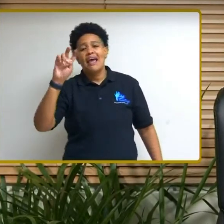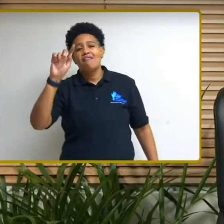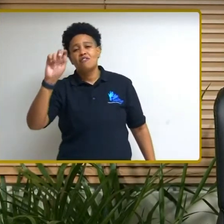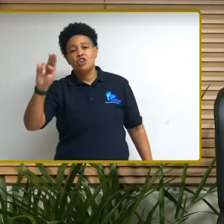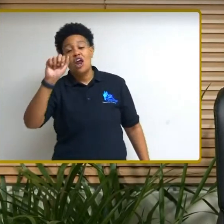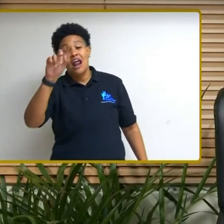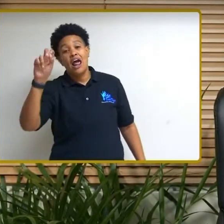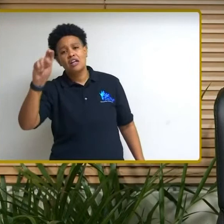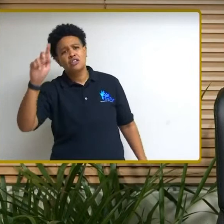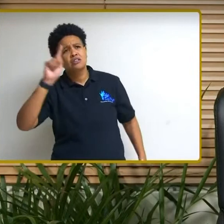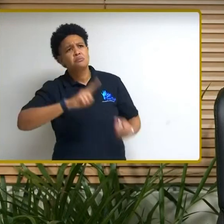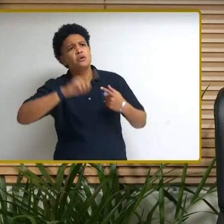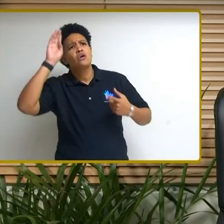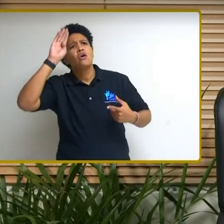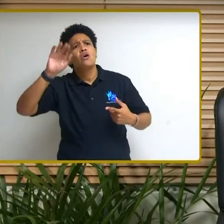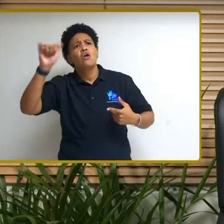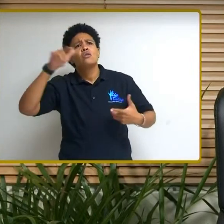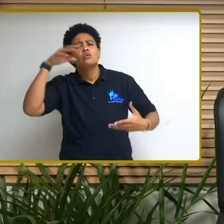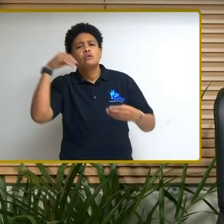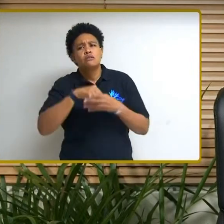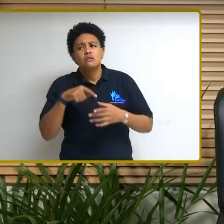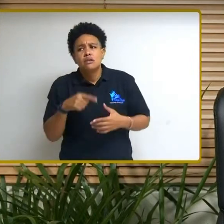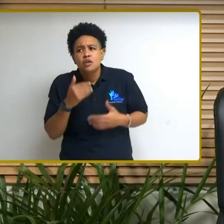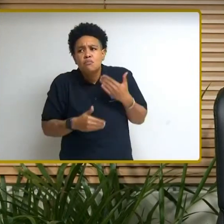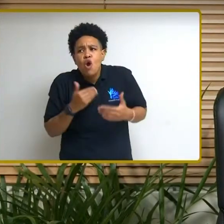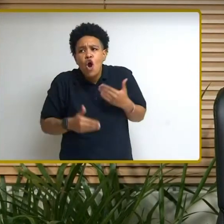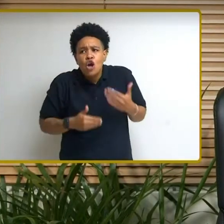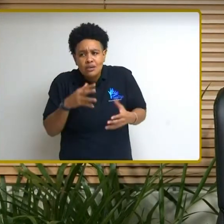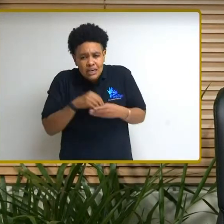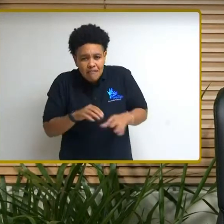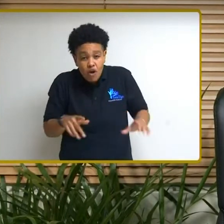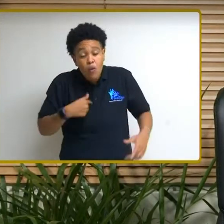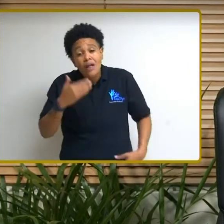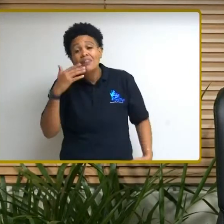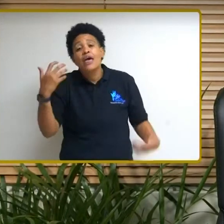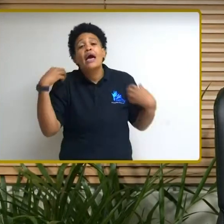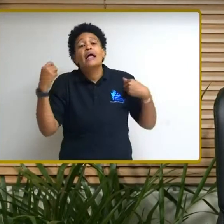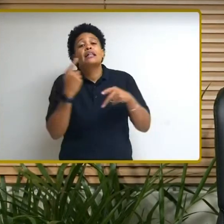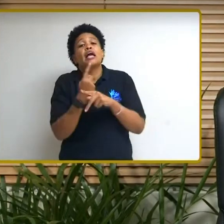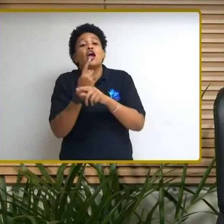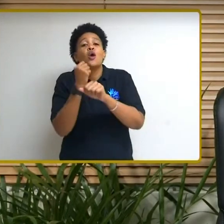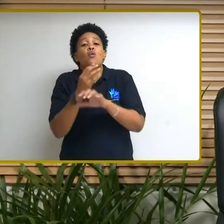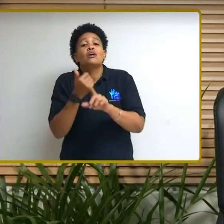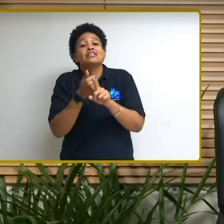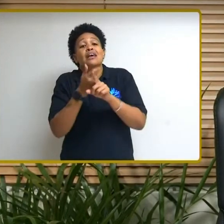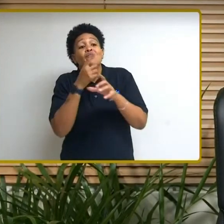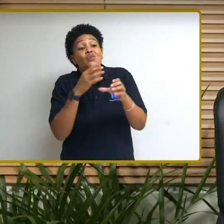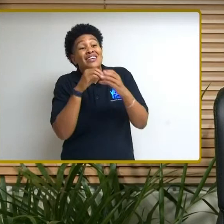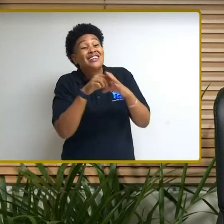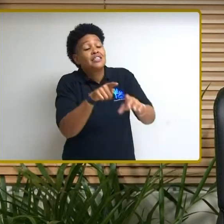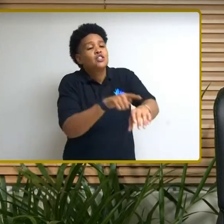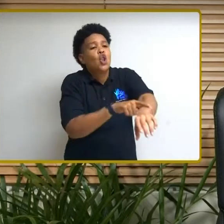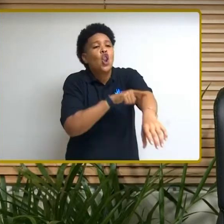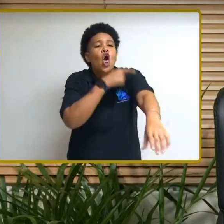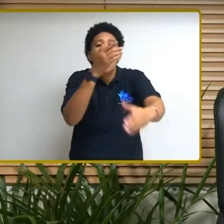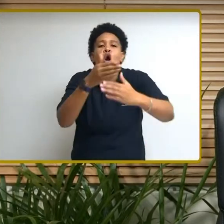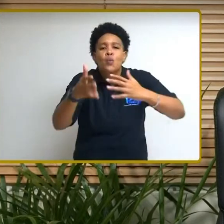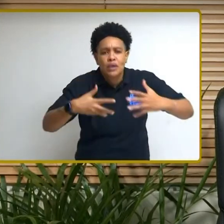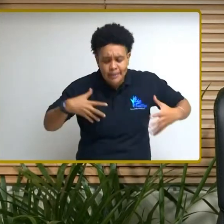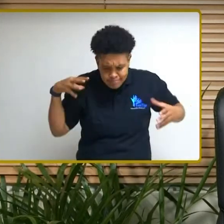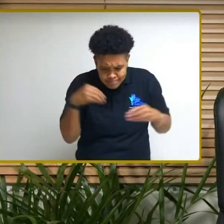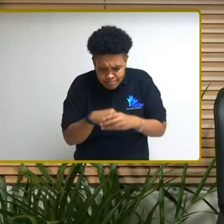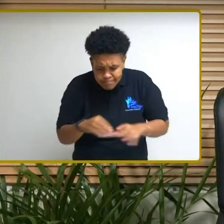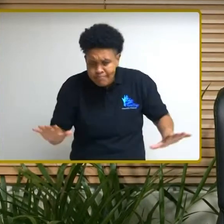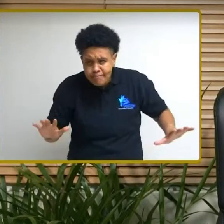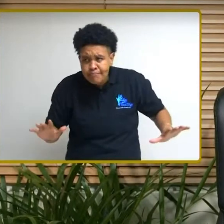and all others who have been part of this process. And I want to thank the healthcare workers who are going into this long weekend and